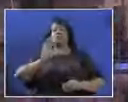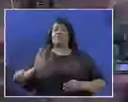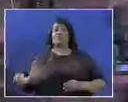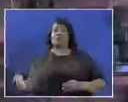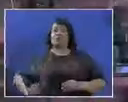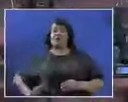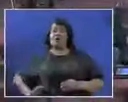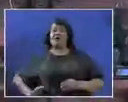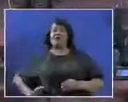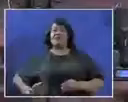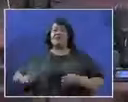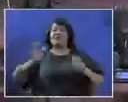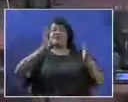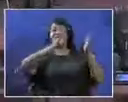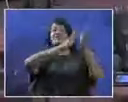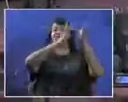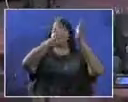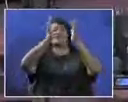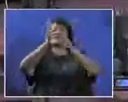Jesus Christ,